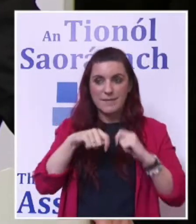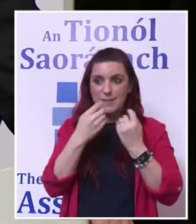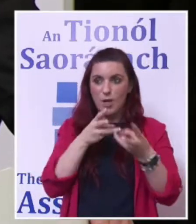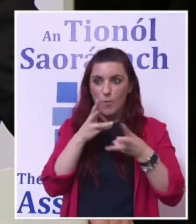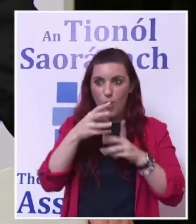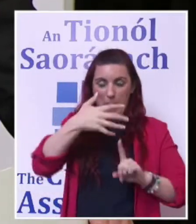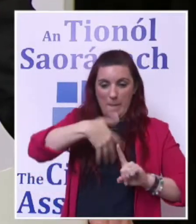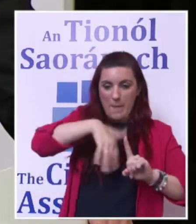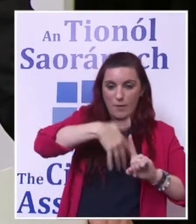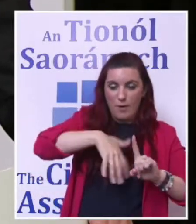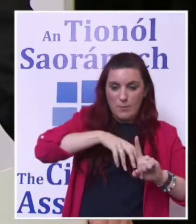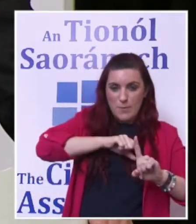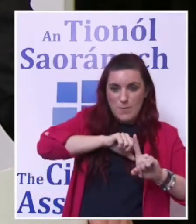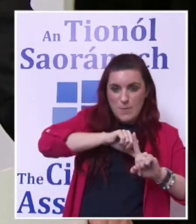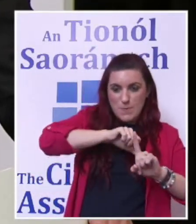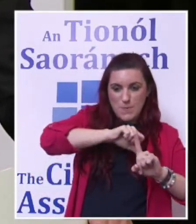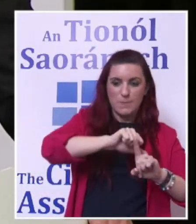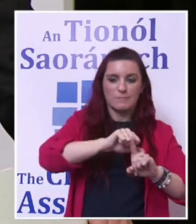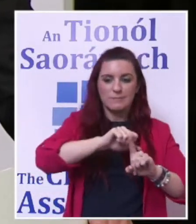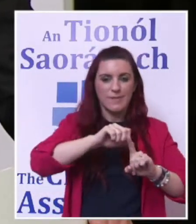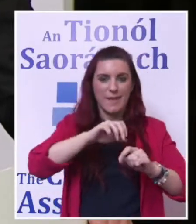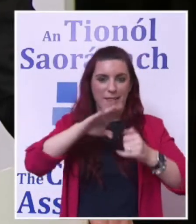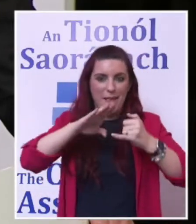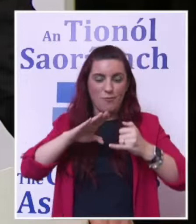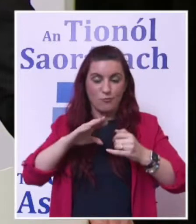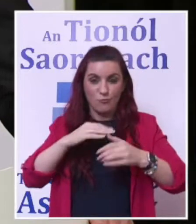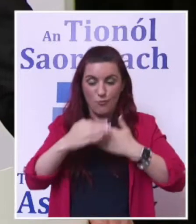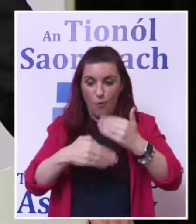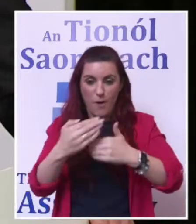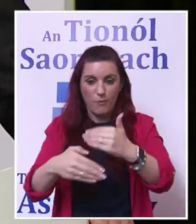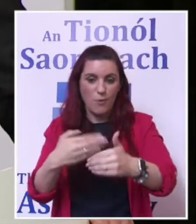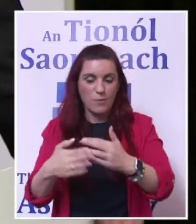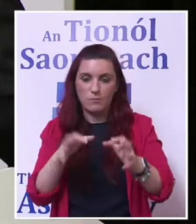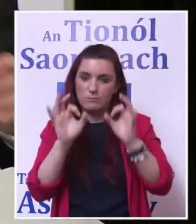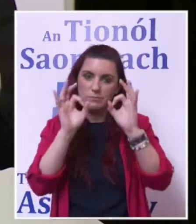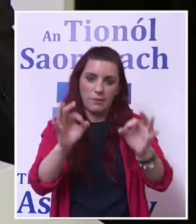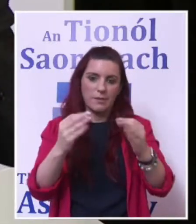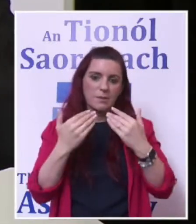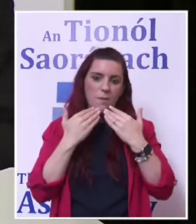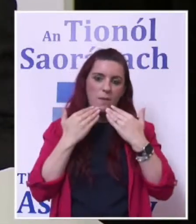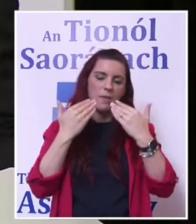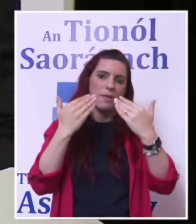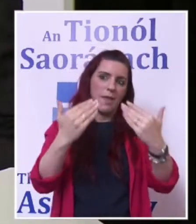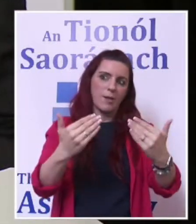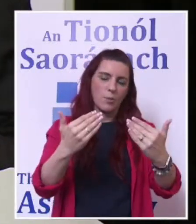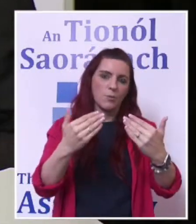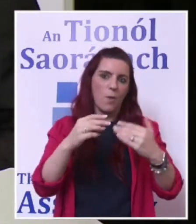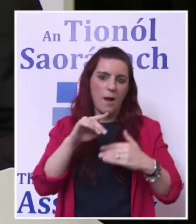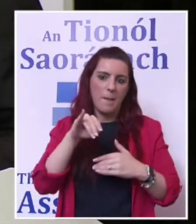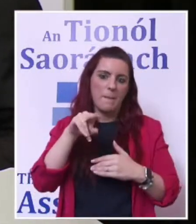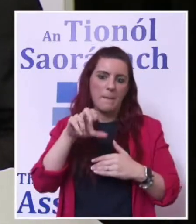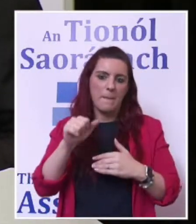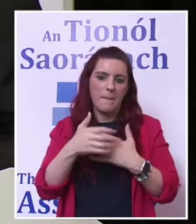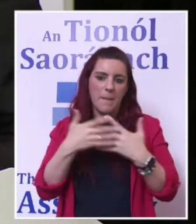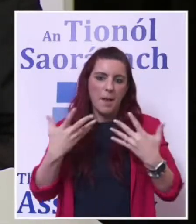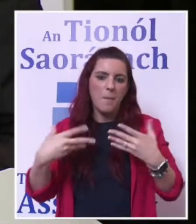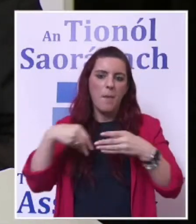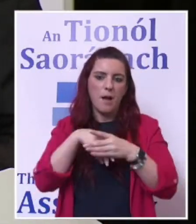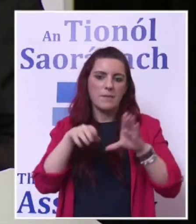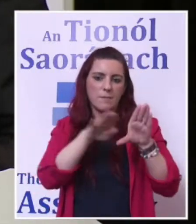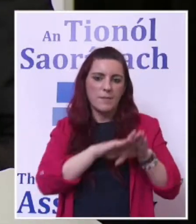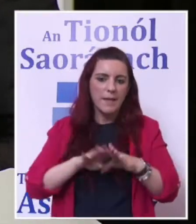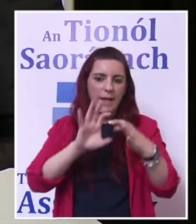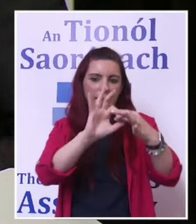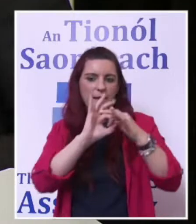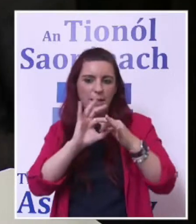working right up to the hard stop of going live, and they were absolutely brilliant. So big part of the democracy is